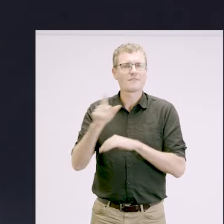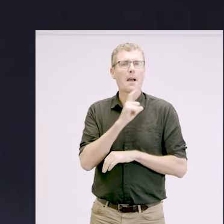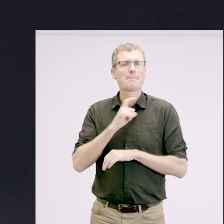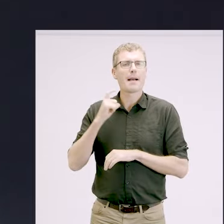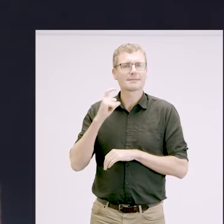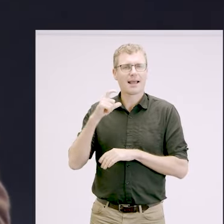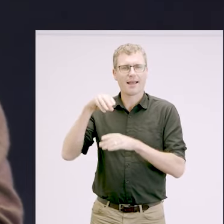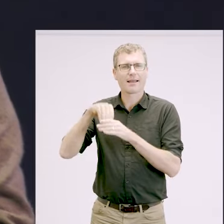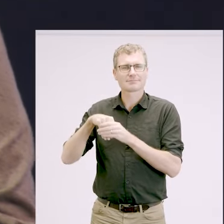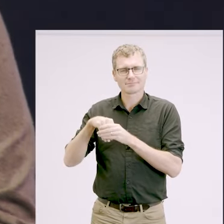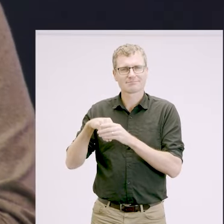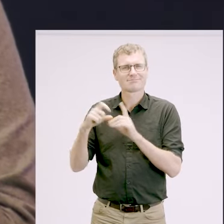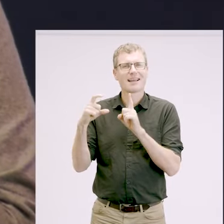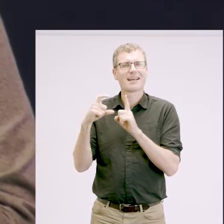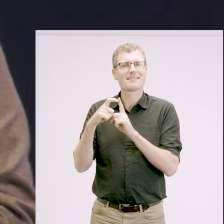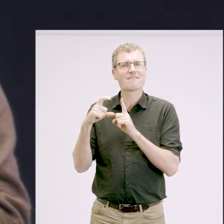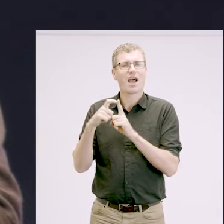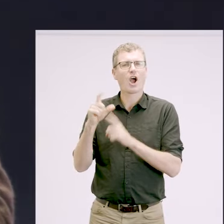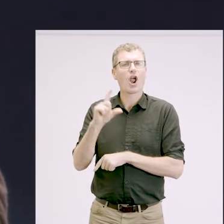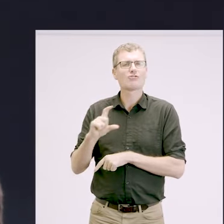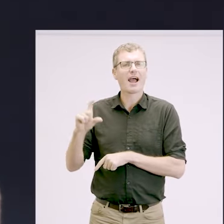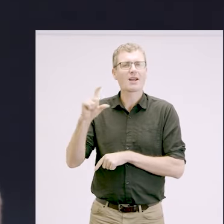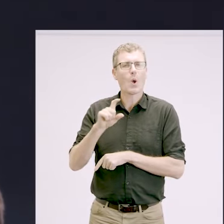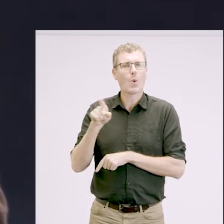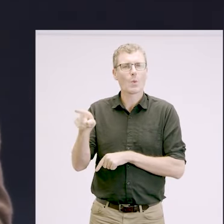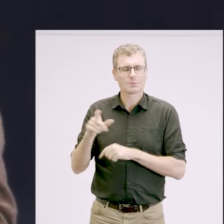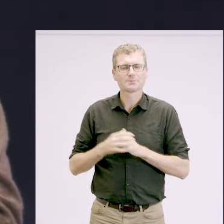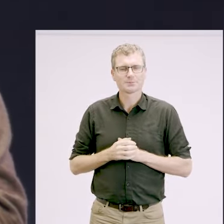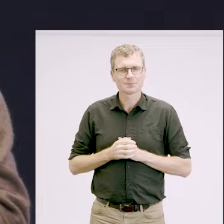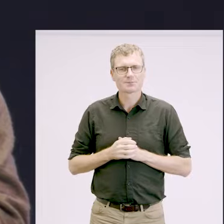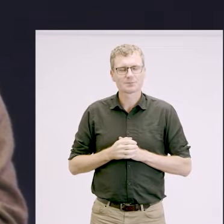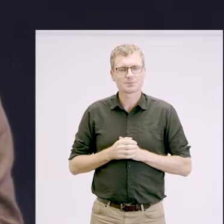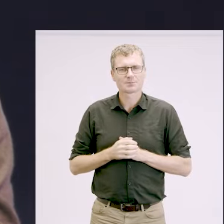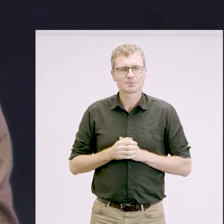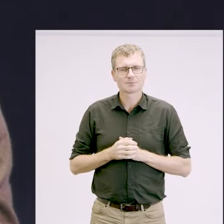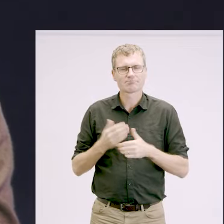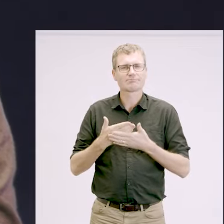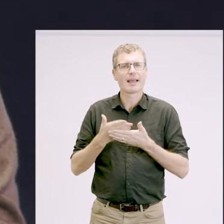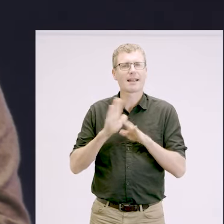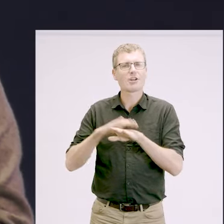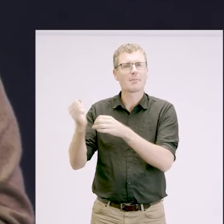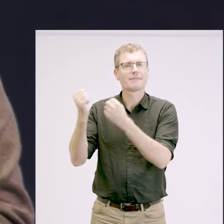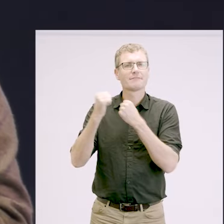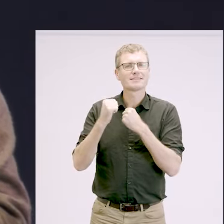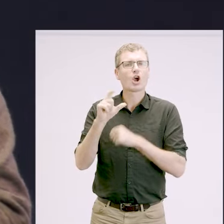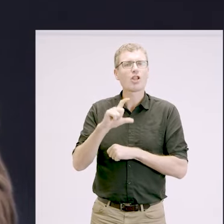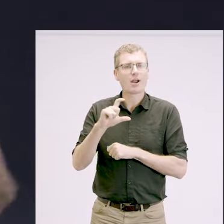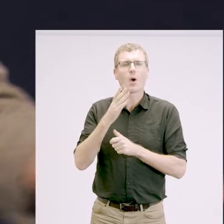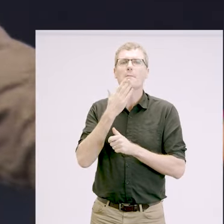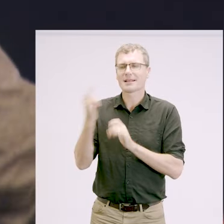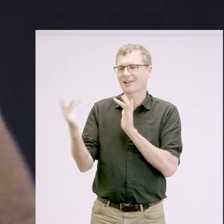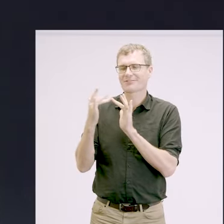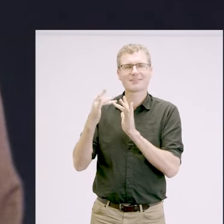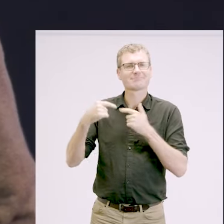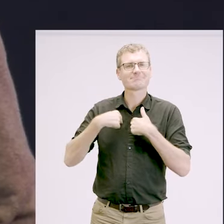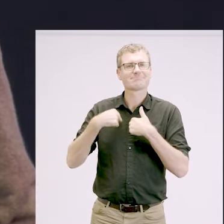Denver Vineyard Church in Colorado, at the foot of the Rocky Mountains. If you ever come to Denver, do look us up. And as Dave said,